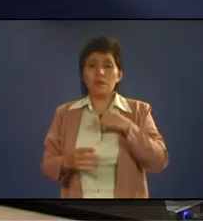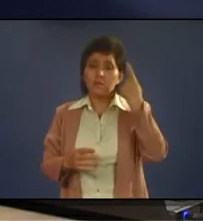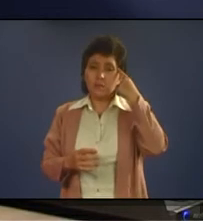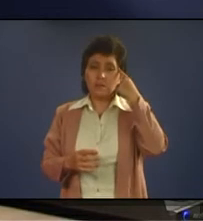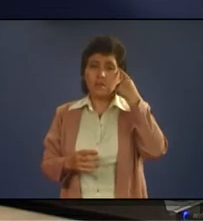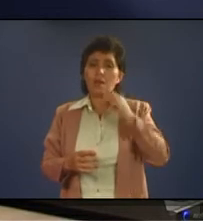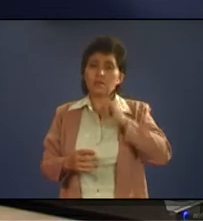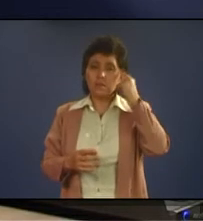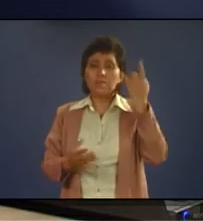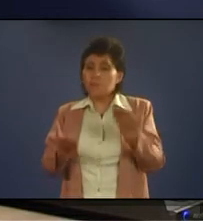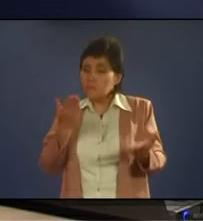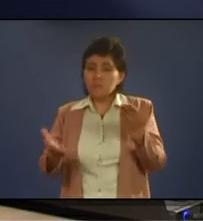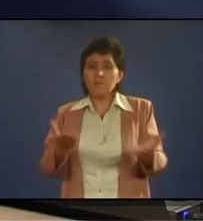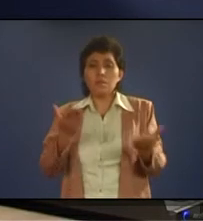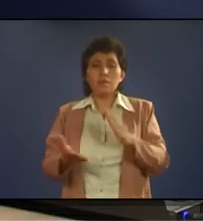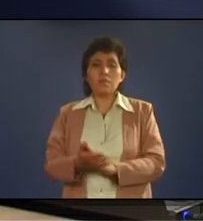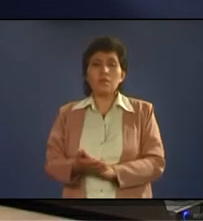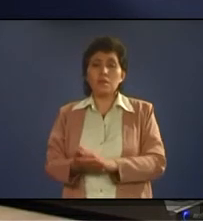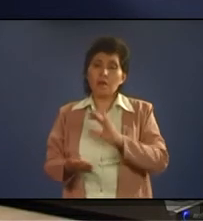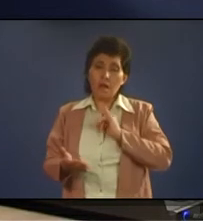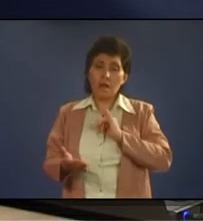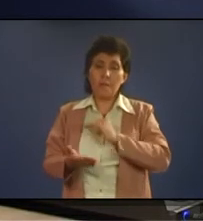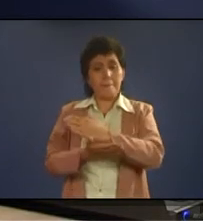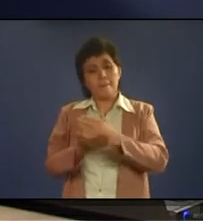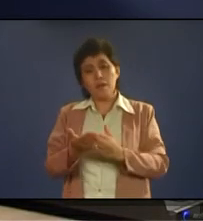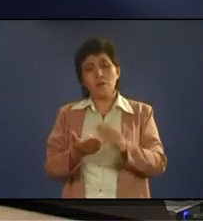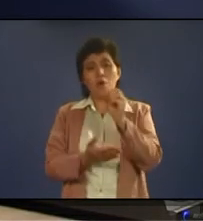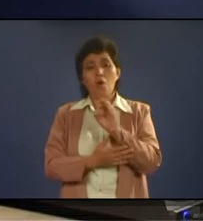think maybe I might be part of